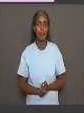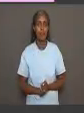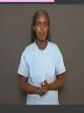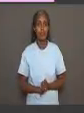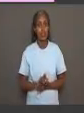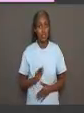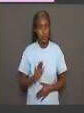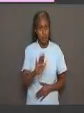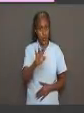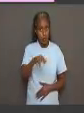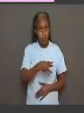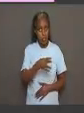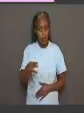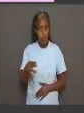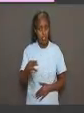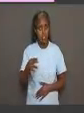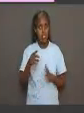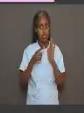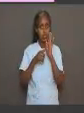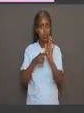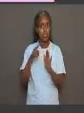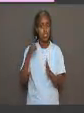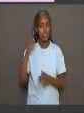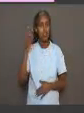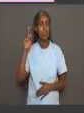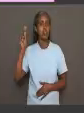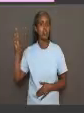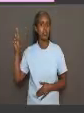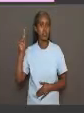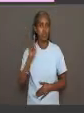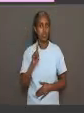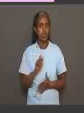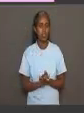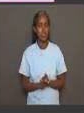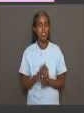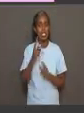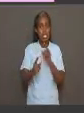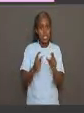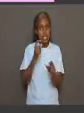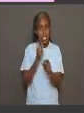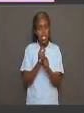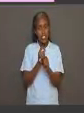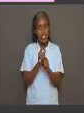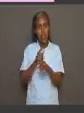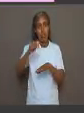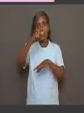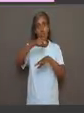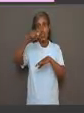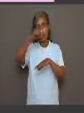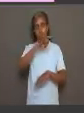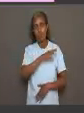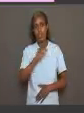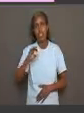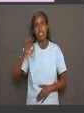Your table should appear like this one, with the age along the top and